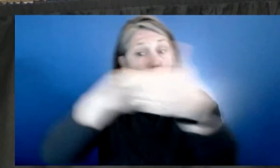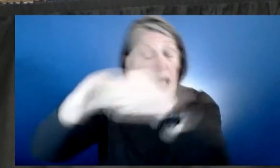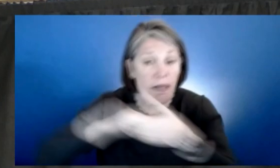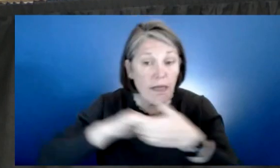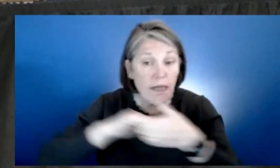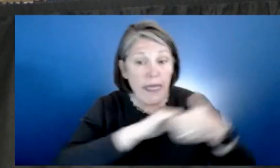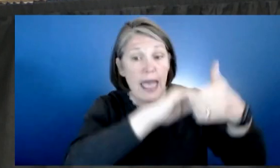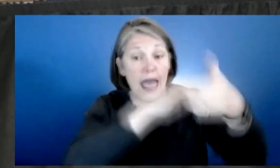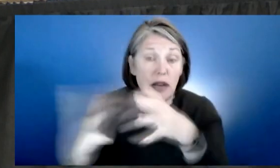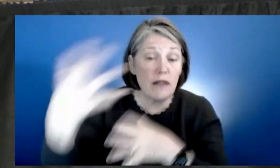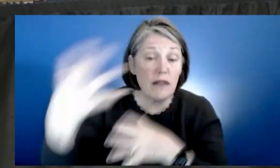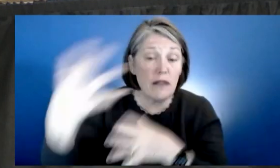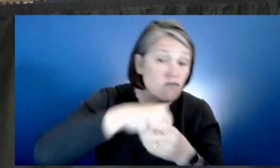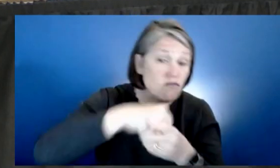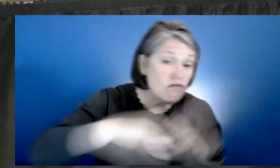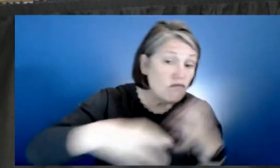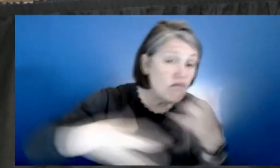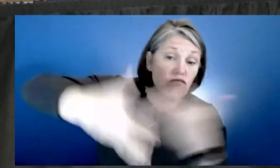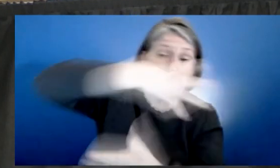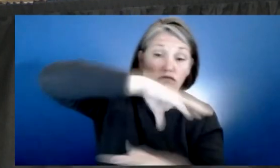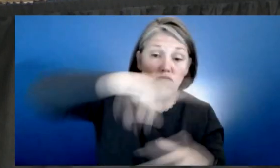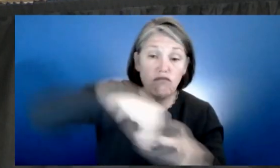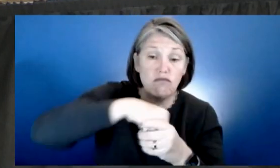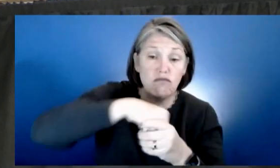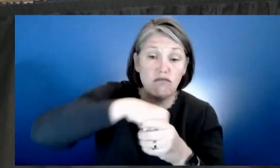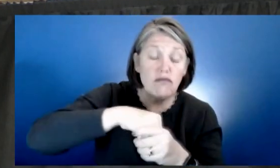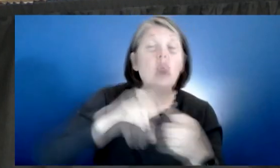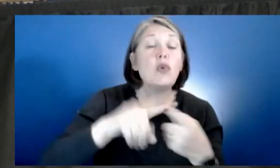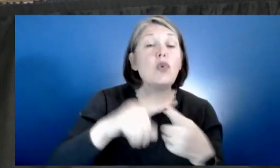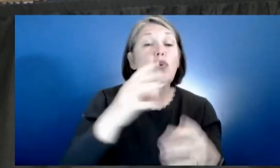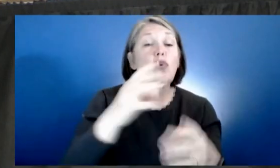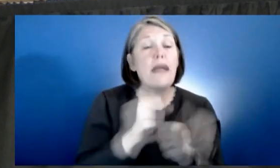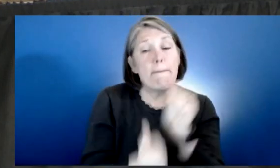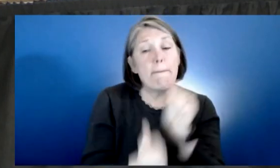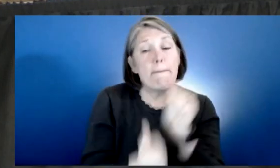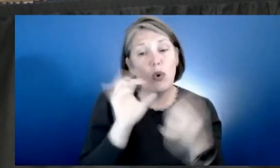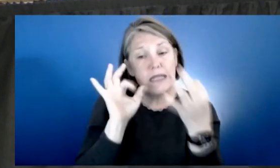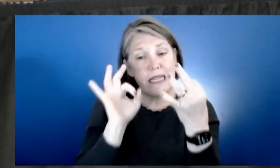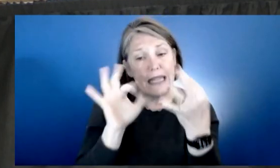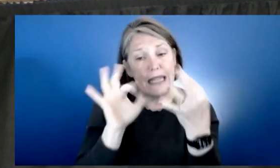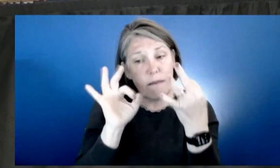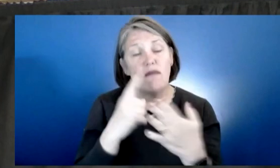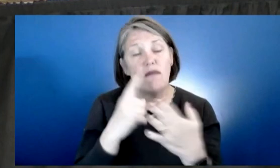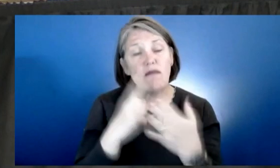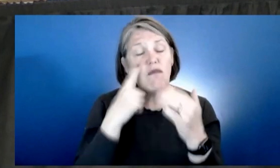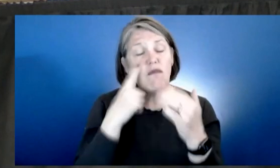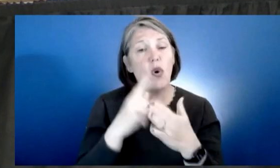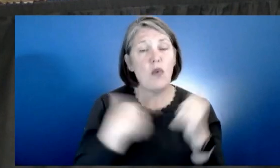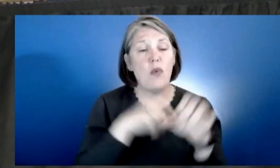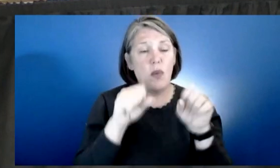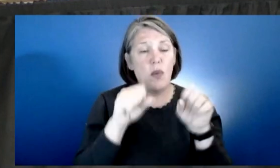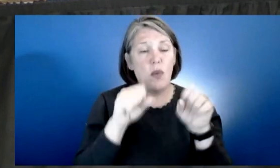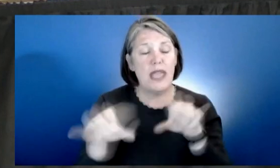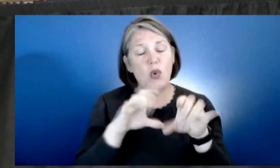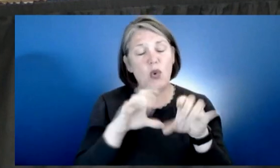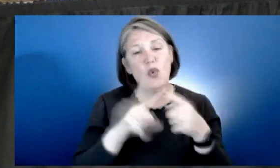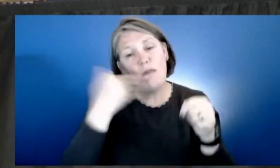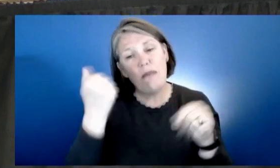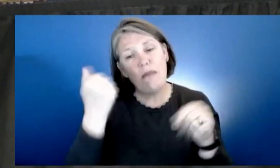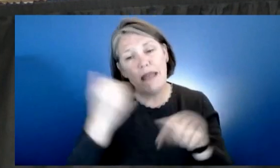useful process trying to get the most input for what we can do to best improve the health of the